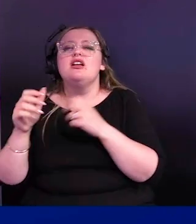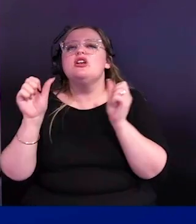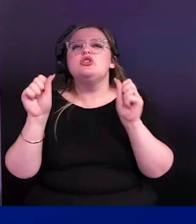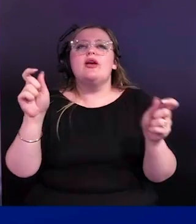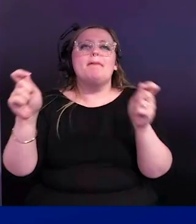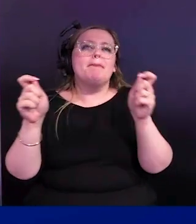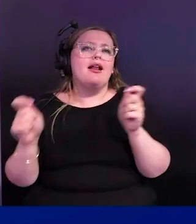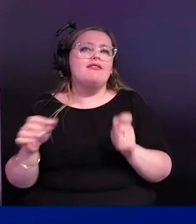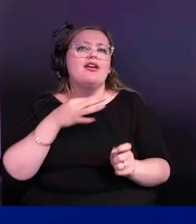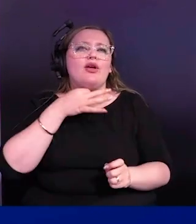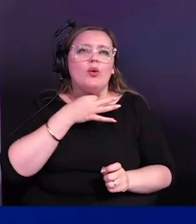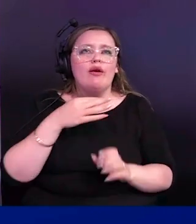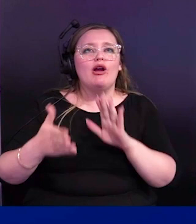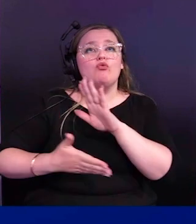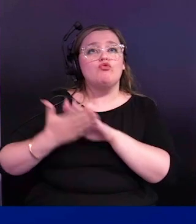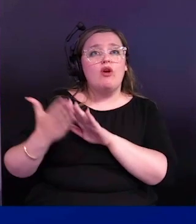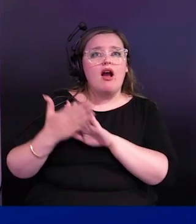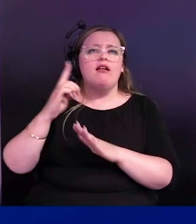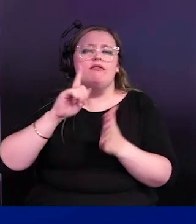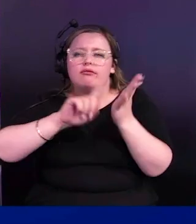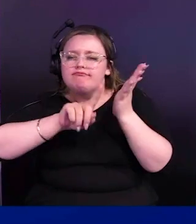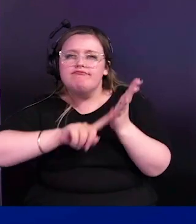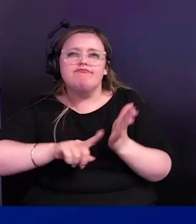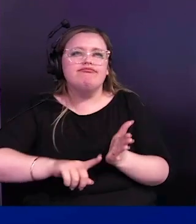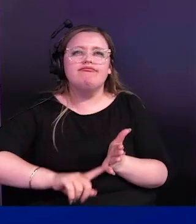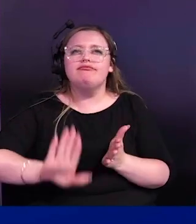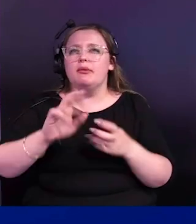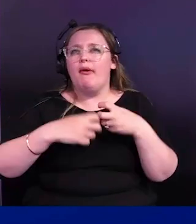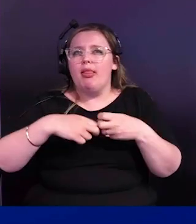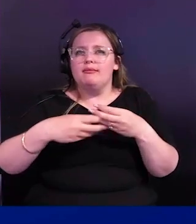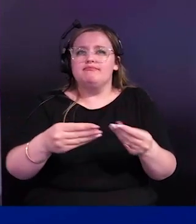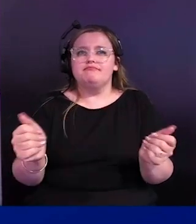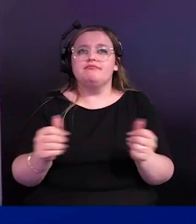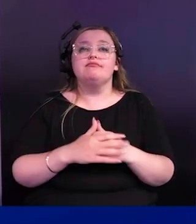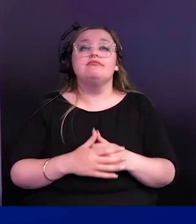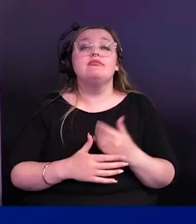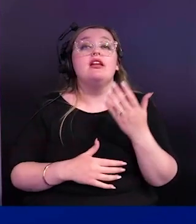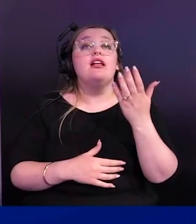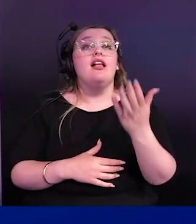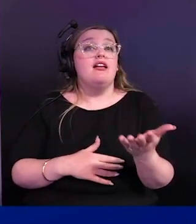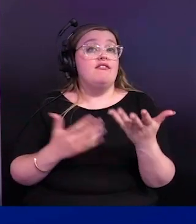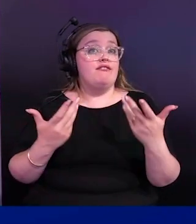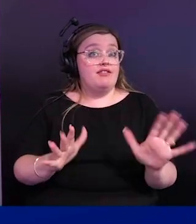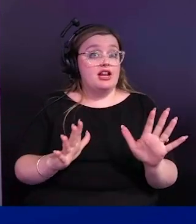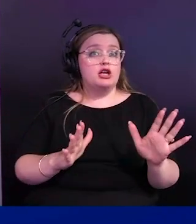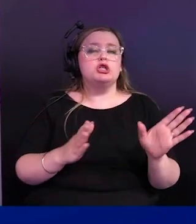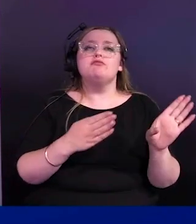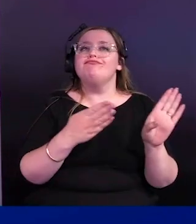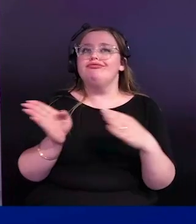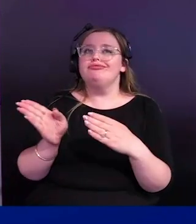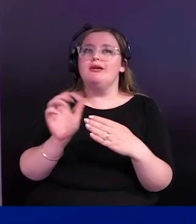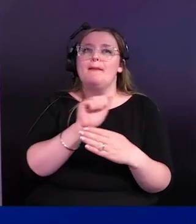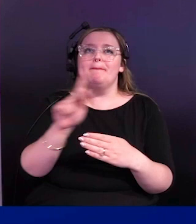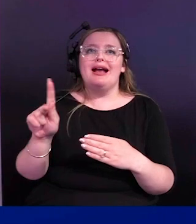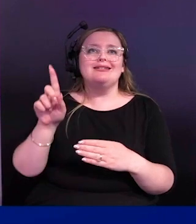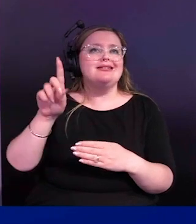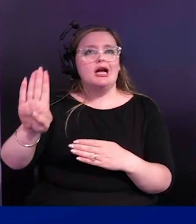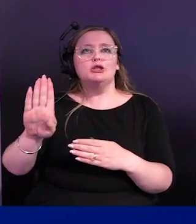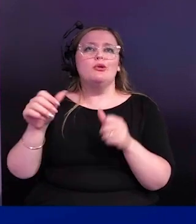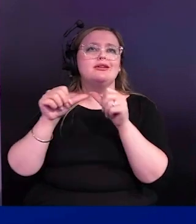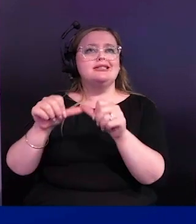need to do to investigate what you're trying to solve. And when you're done, you can just go right back to the dashboard and pick up where you left